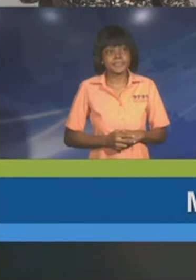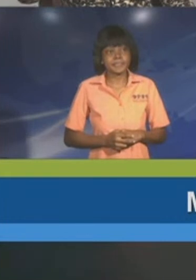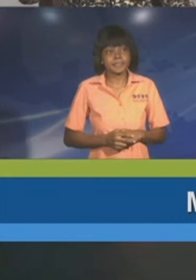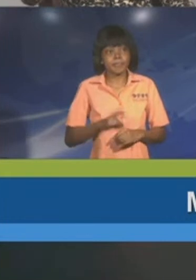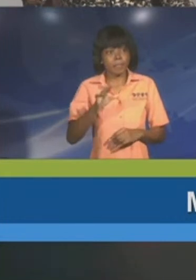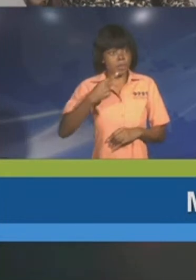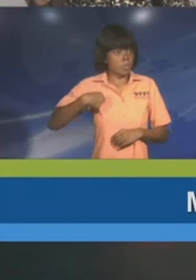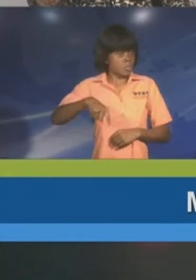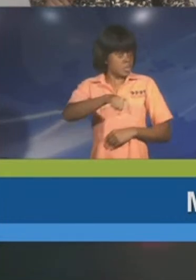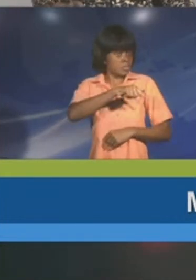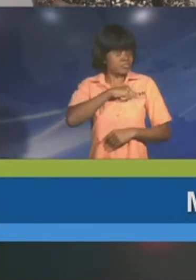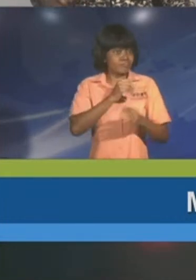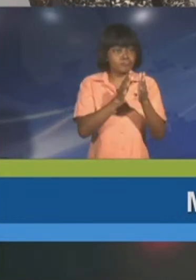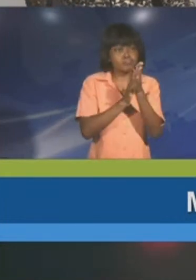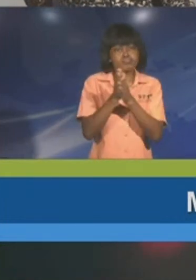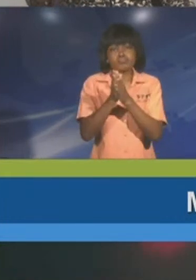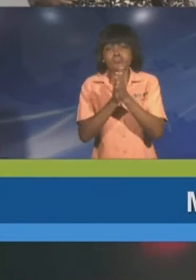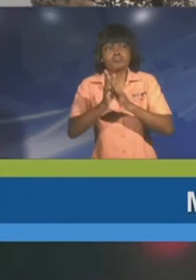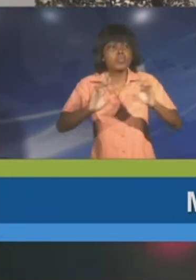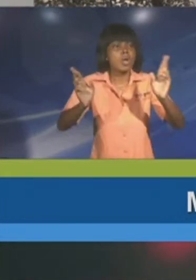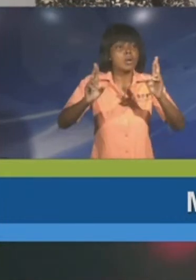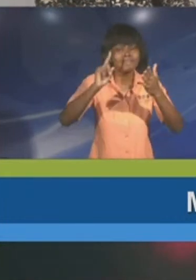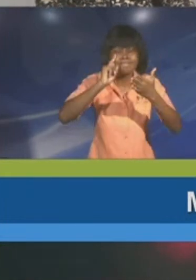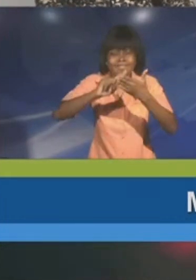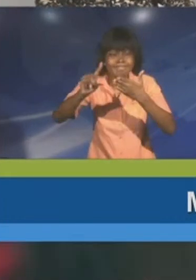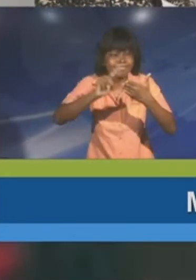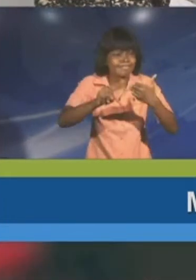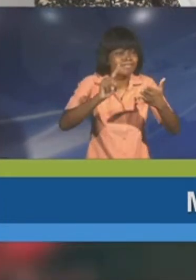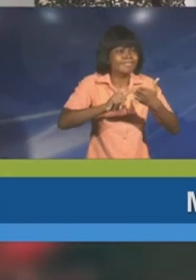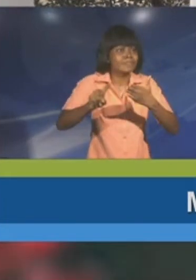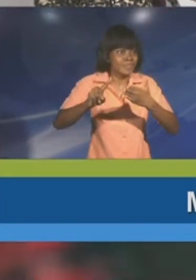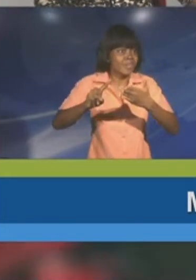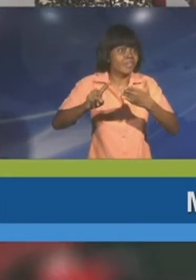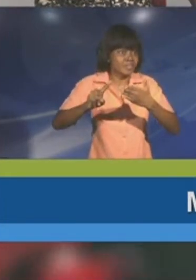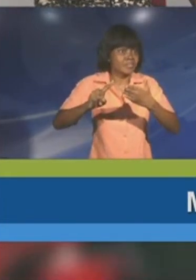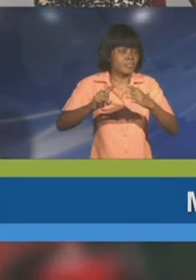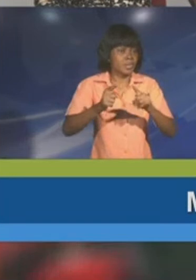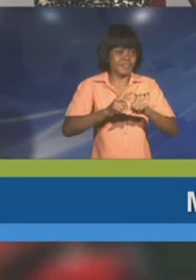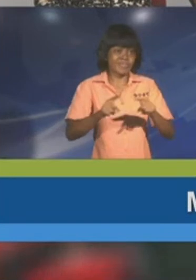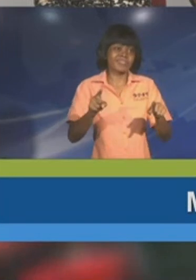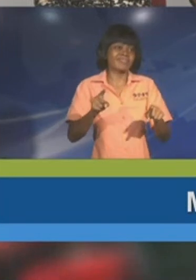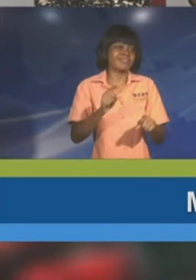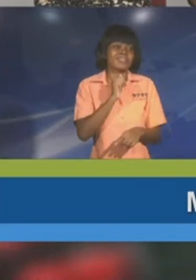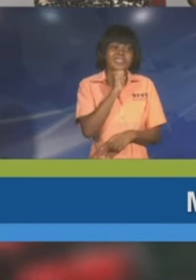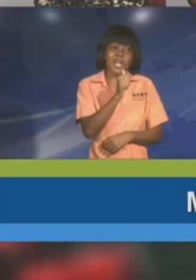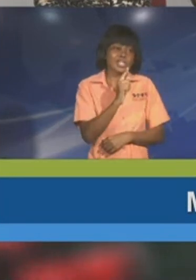up things even before it goes further into the Caribbean, but we're not sure yet. Last slide.